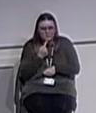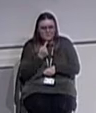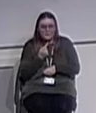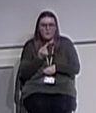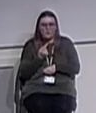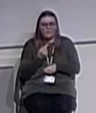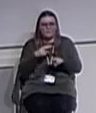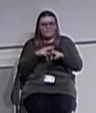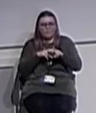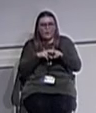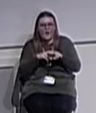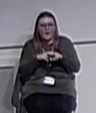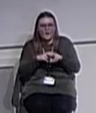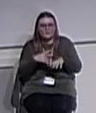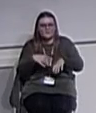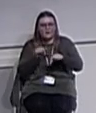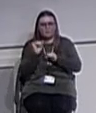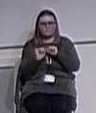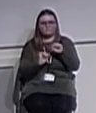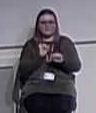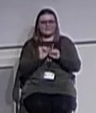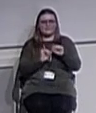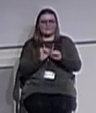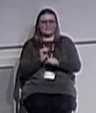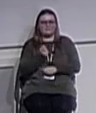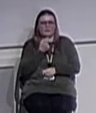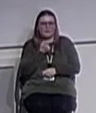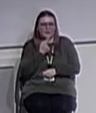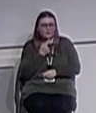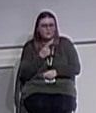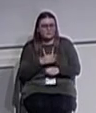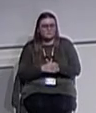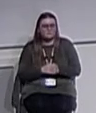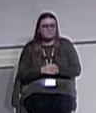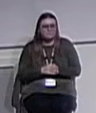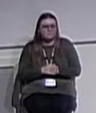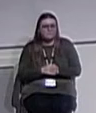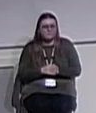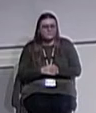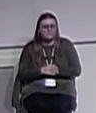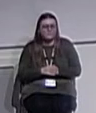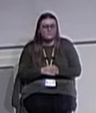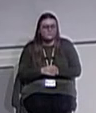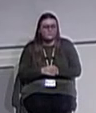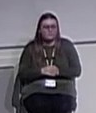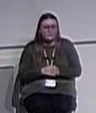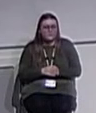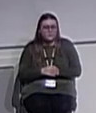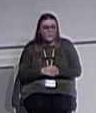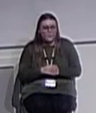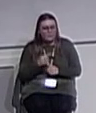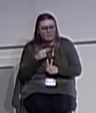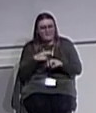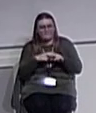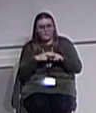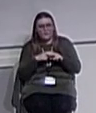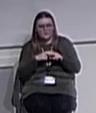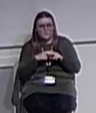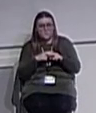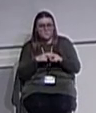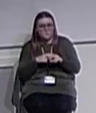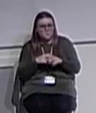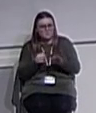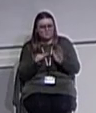get resistant to them. So that idea of invasive fungi being a problem is something that